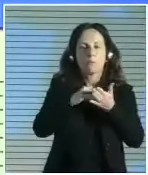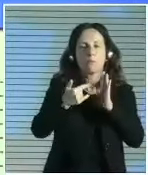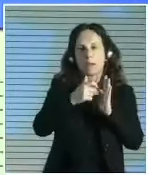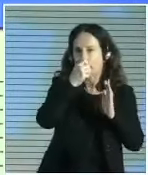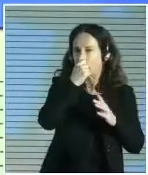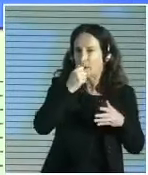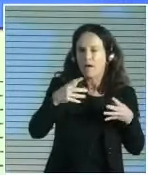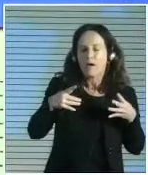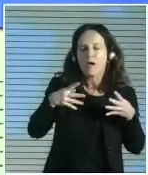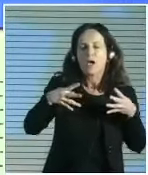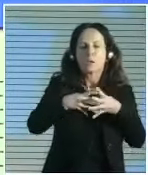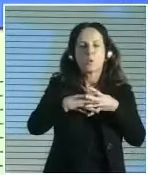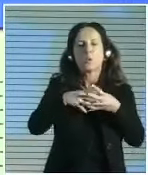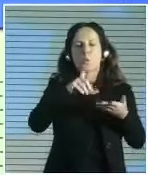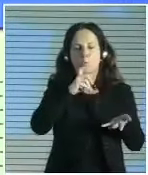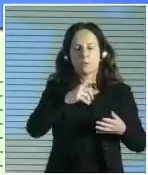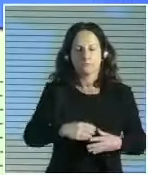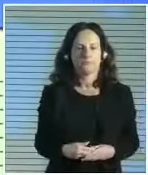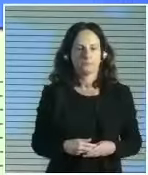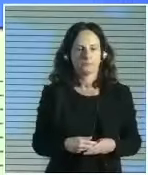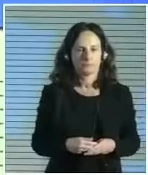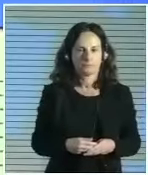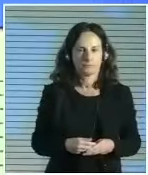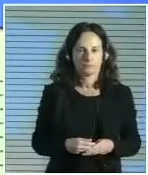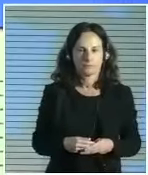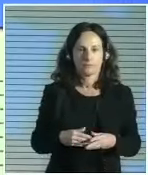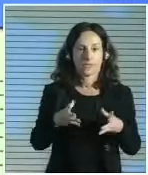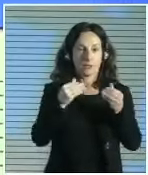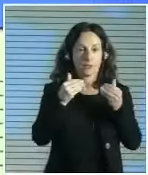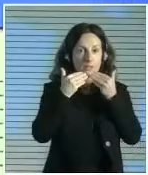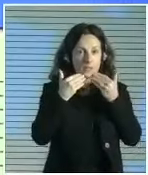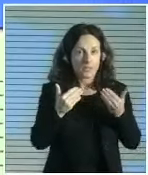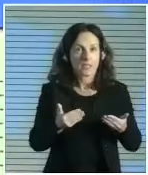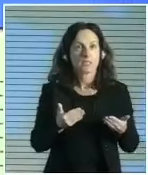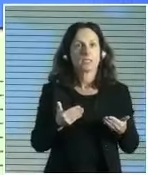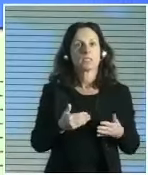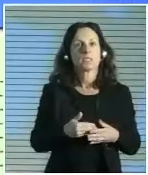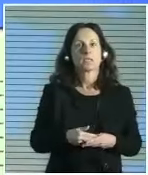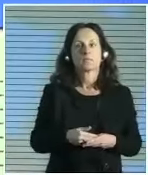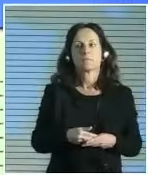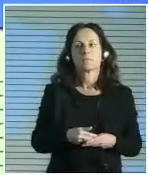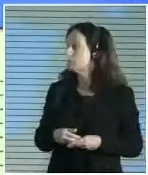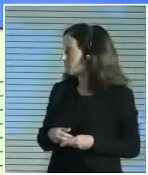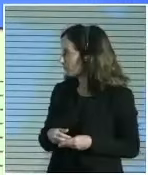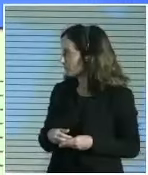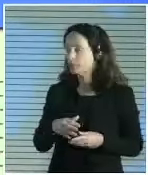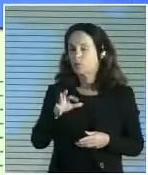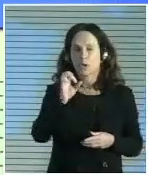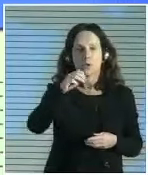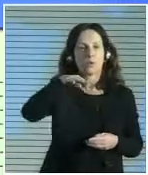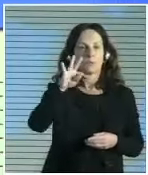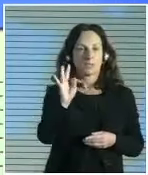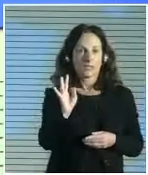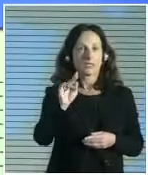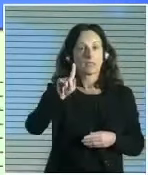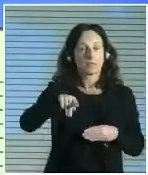Thank you to WTO El Consell de Mallorca for this invitation. From the beginning of